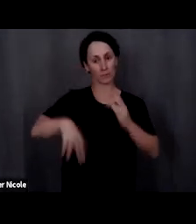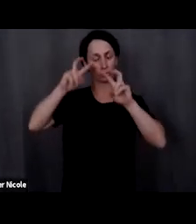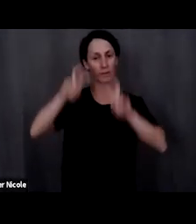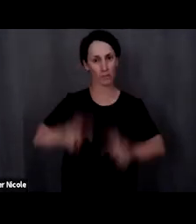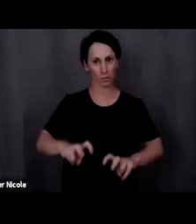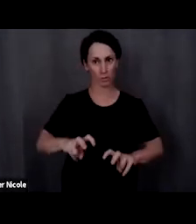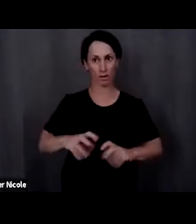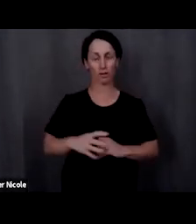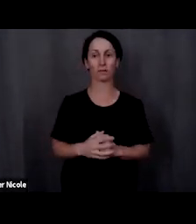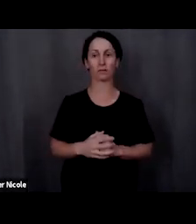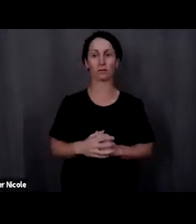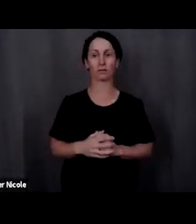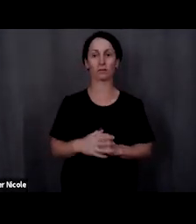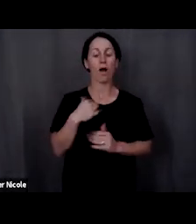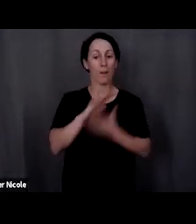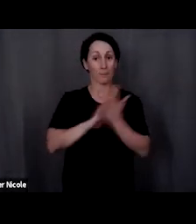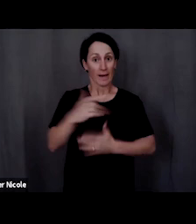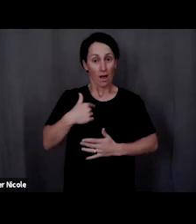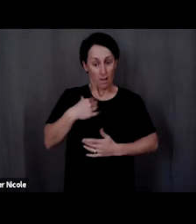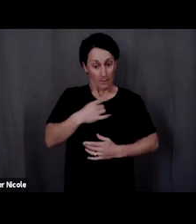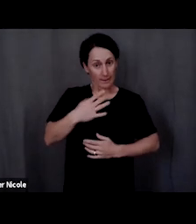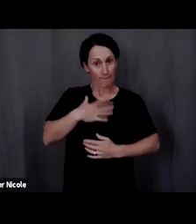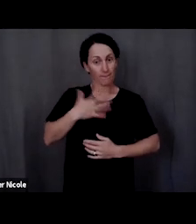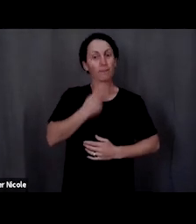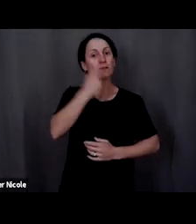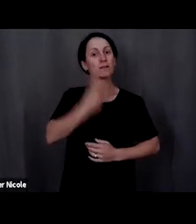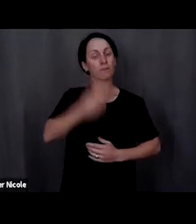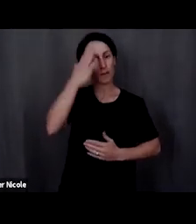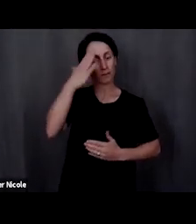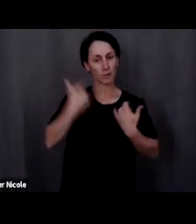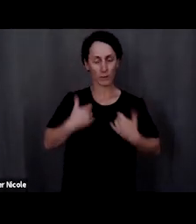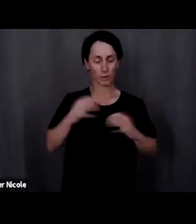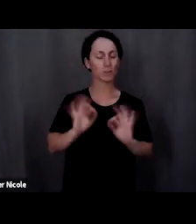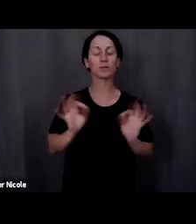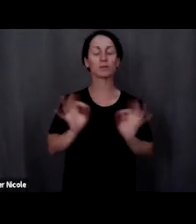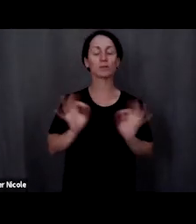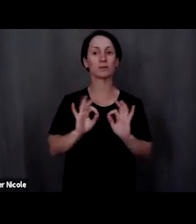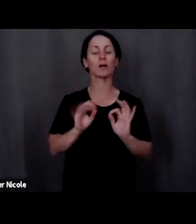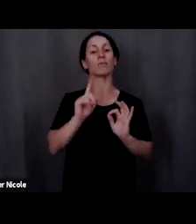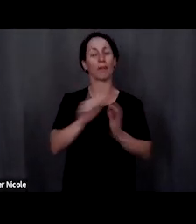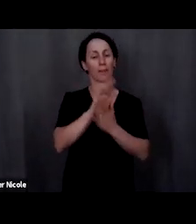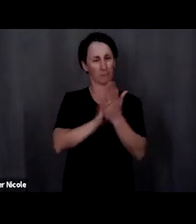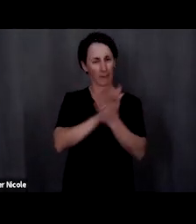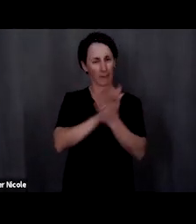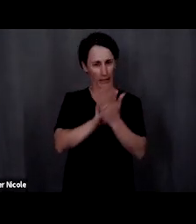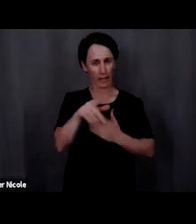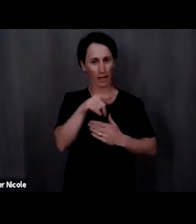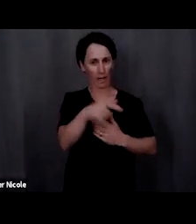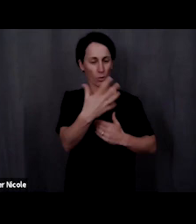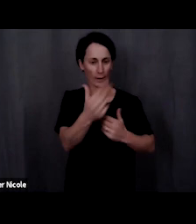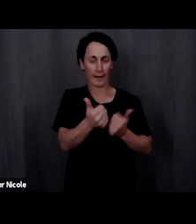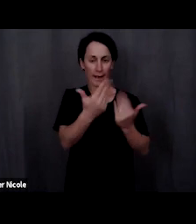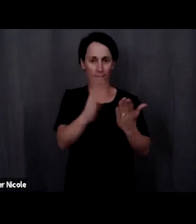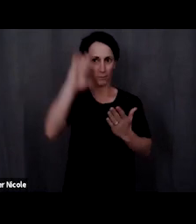up front that I haven't got a lived experience of severe mental illness in the definition that we gave, because